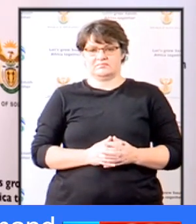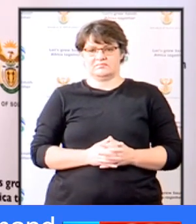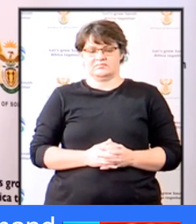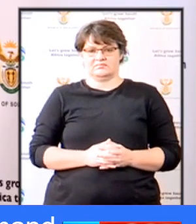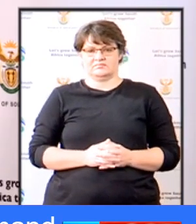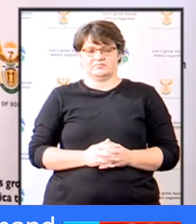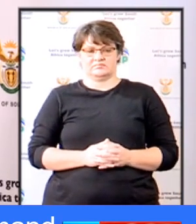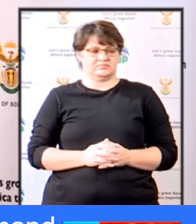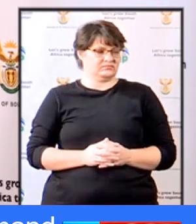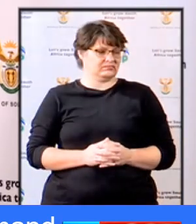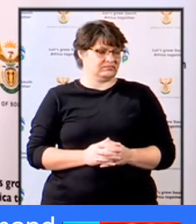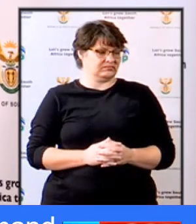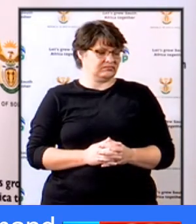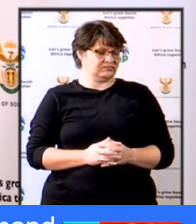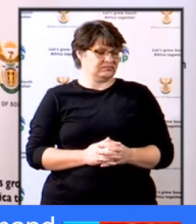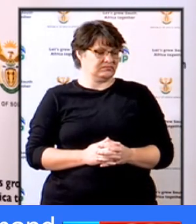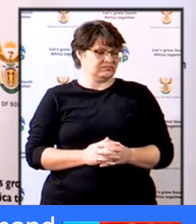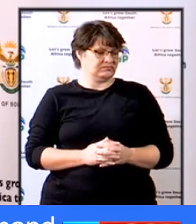Thank you.